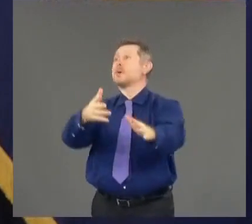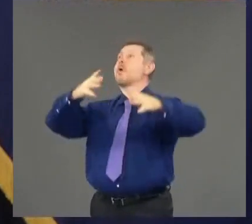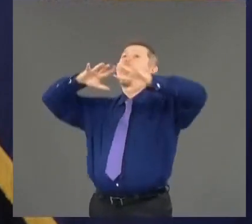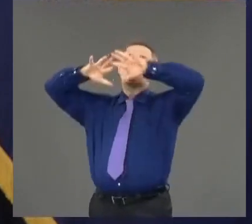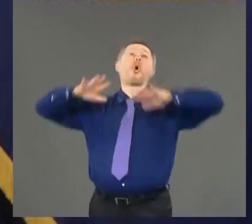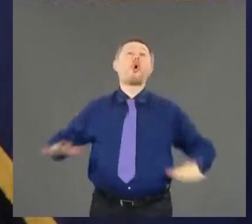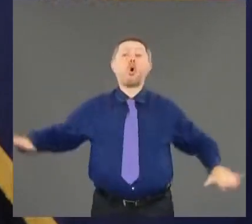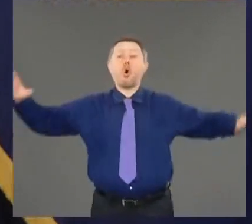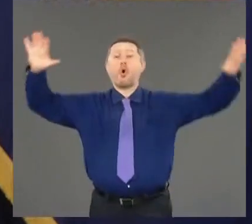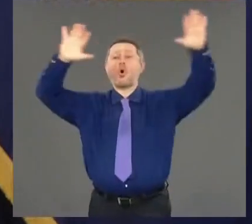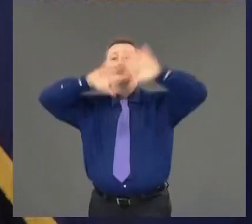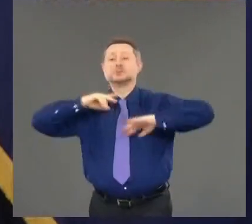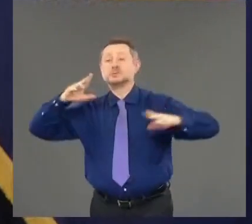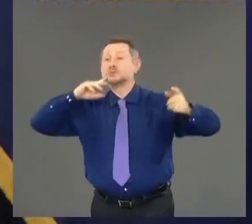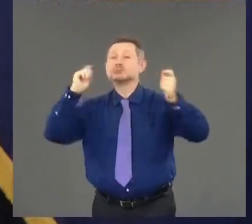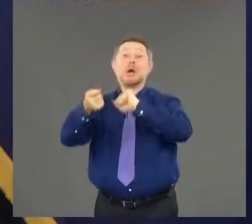change.